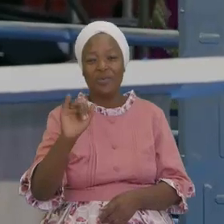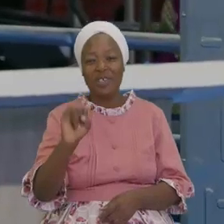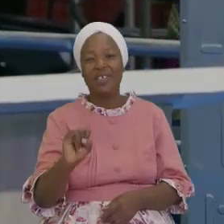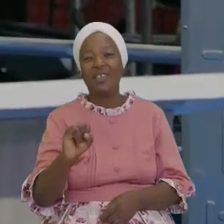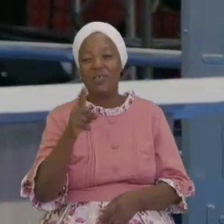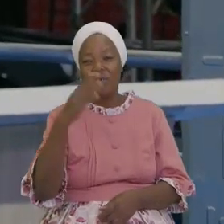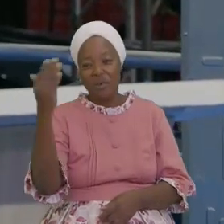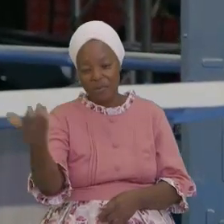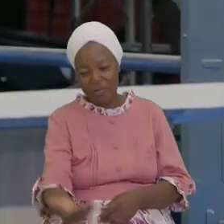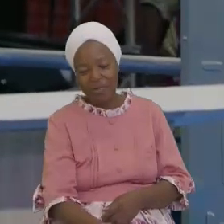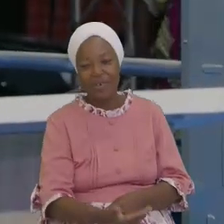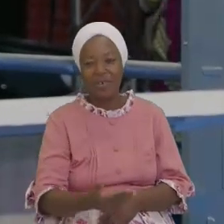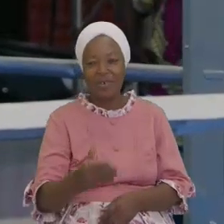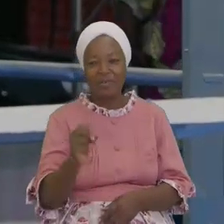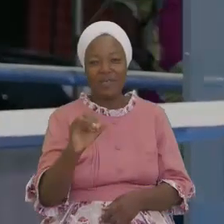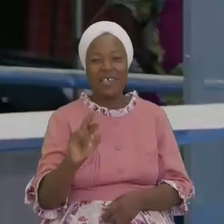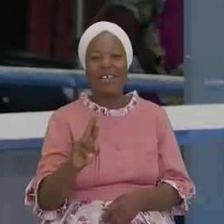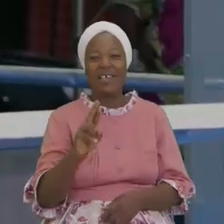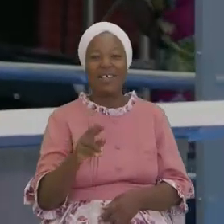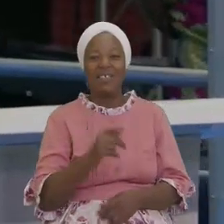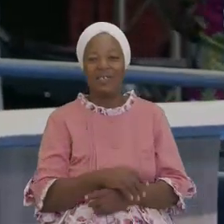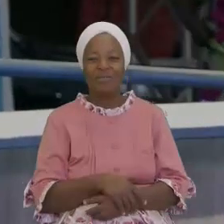sir. Thank you. Welcome to Togo, sir.